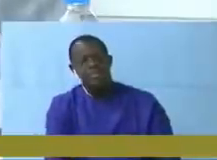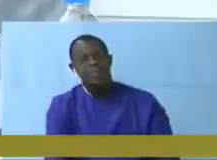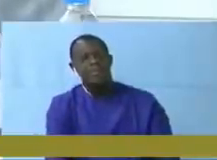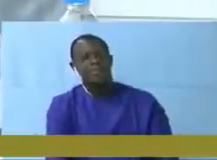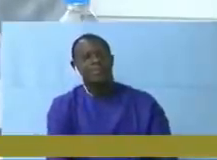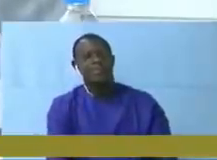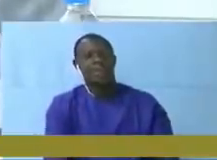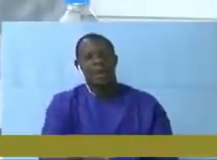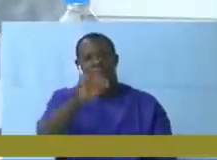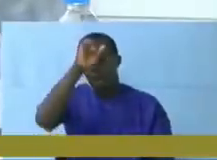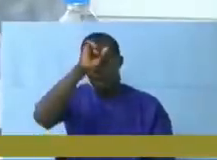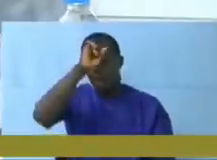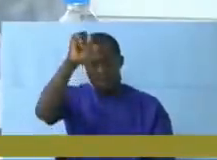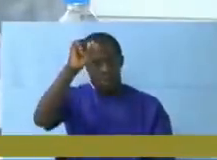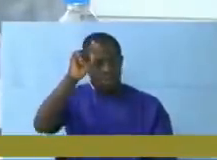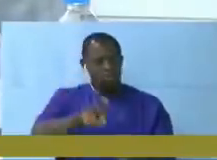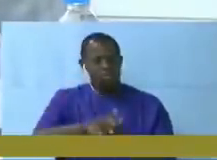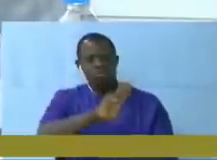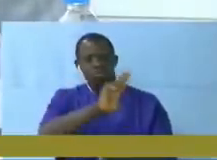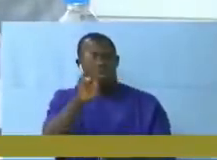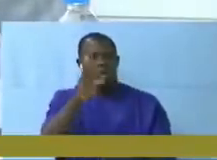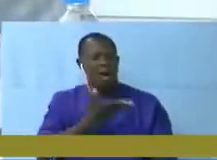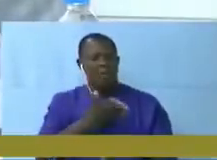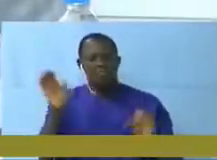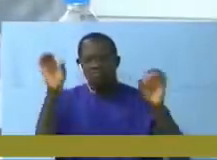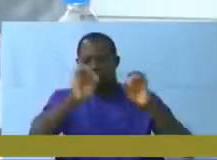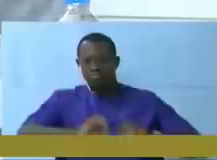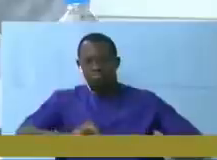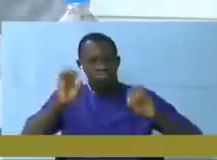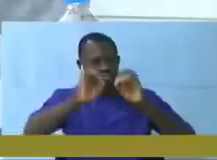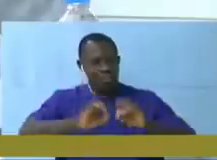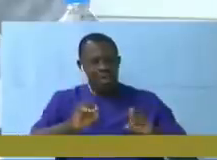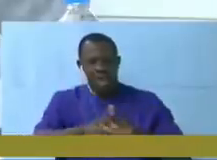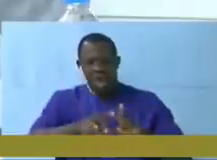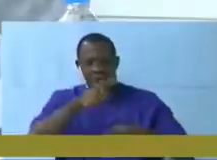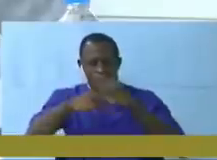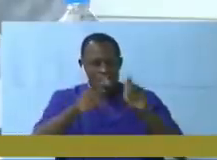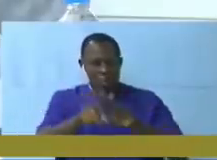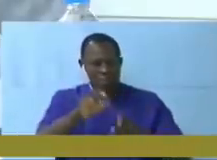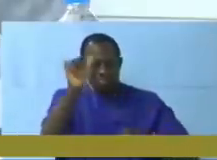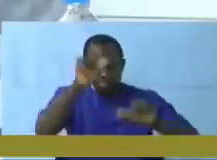The president had no known checks under the constitution.